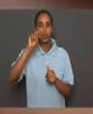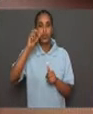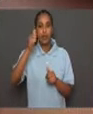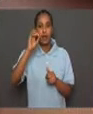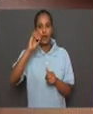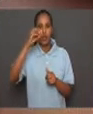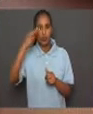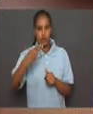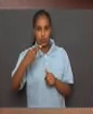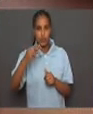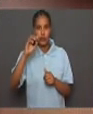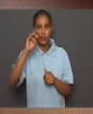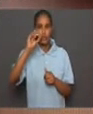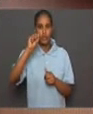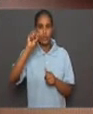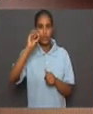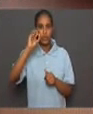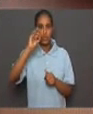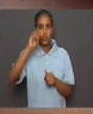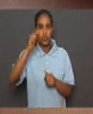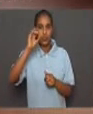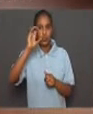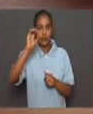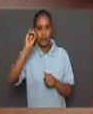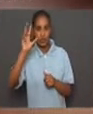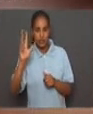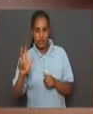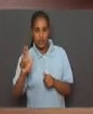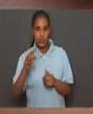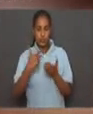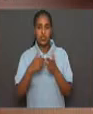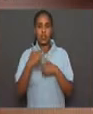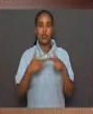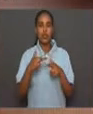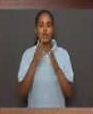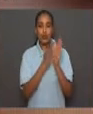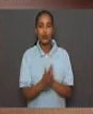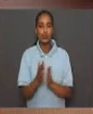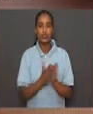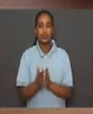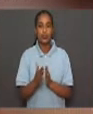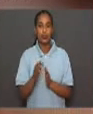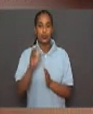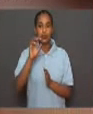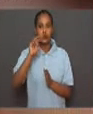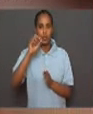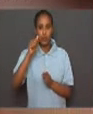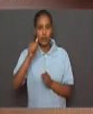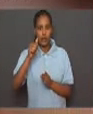hydroxide, or sodium carbonate. This reaction produces